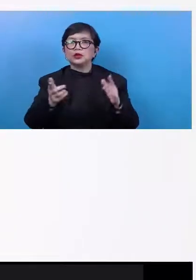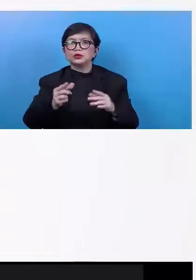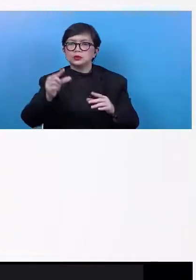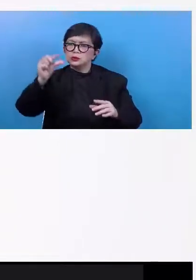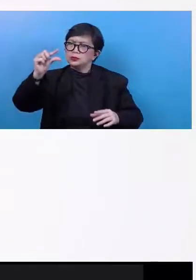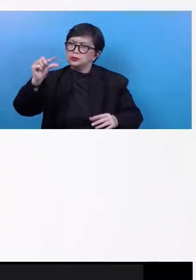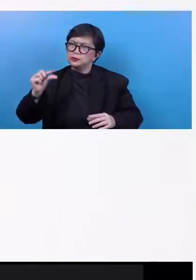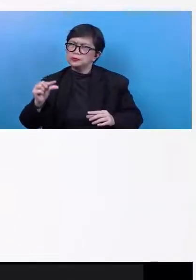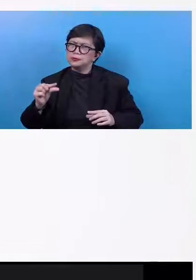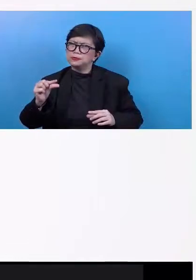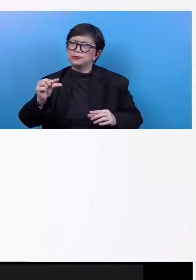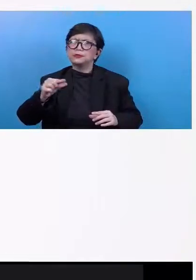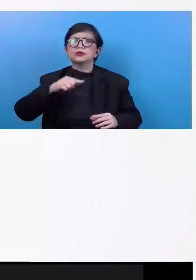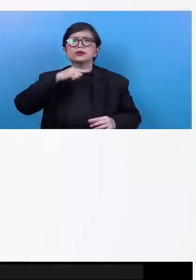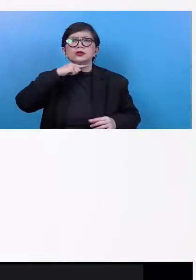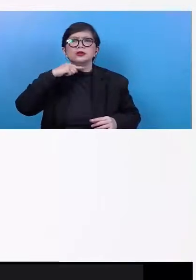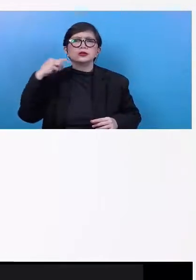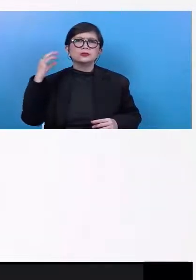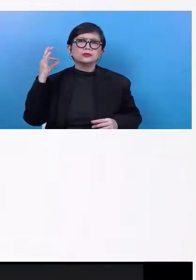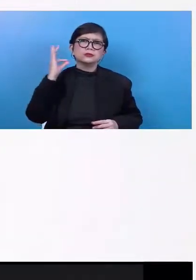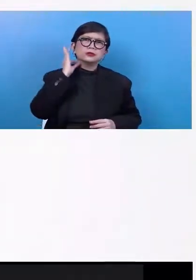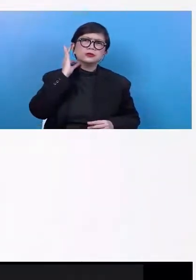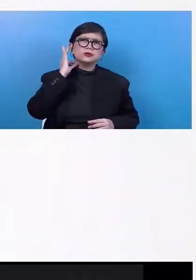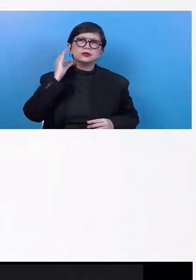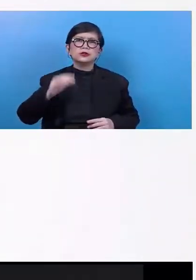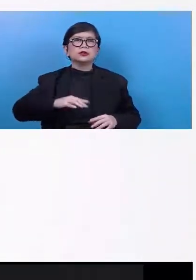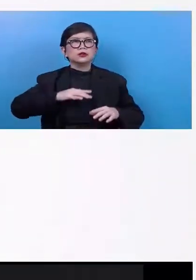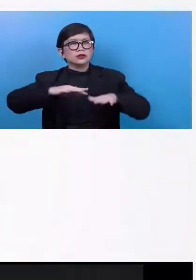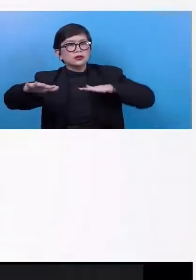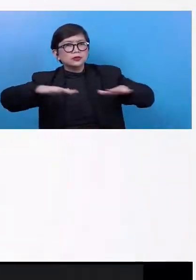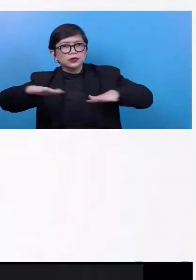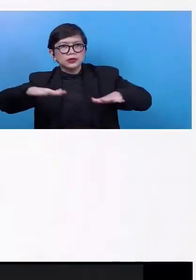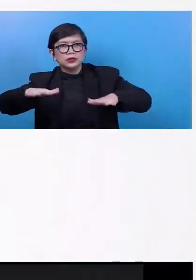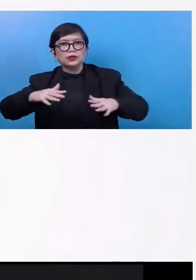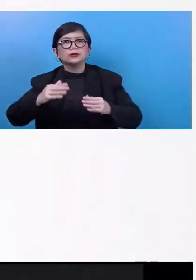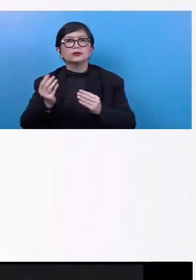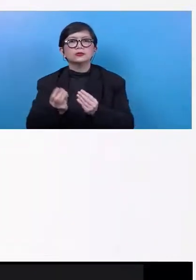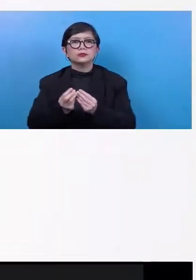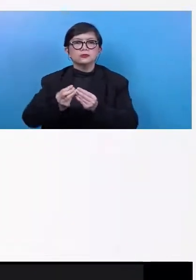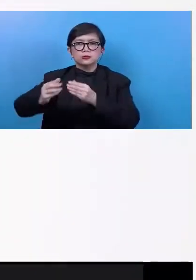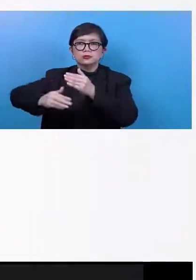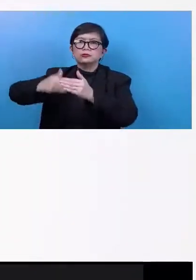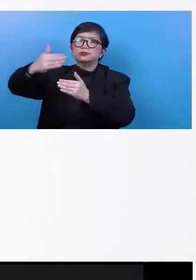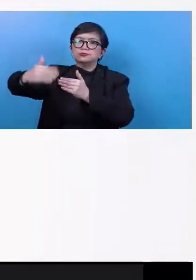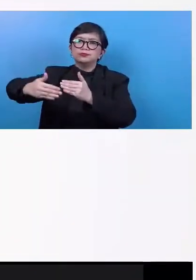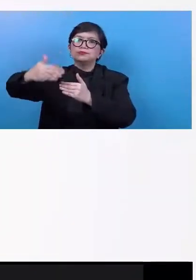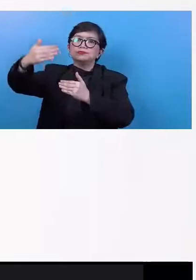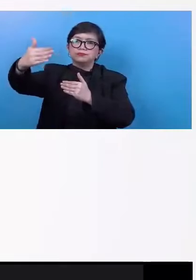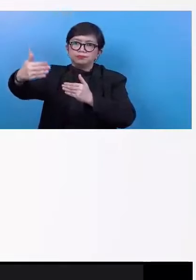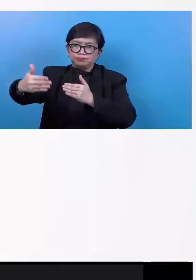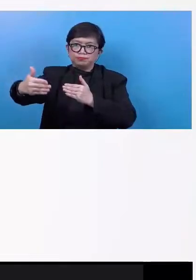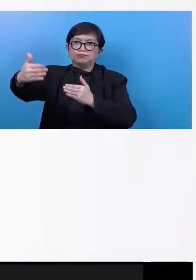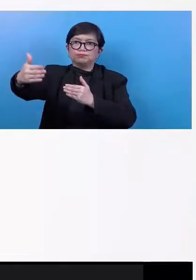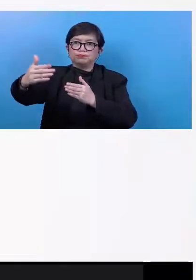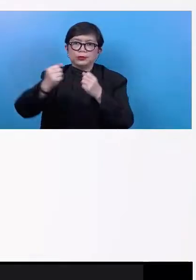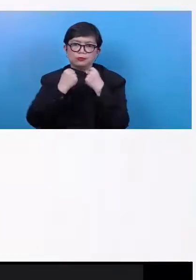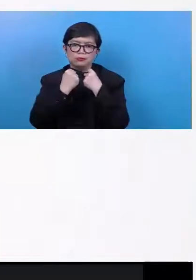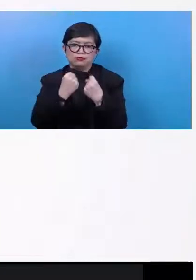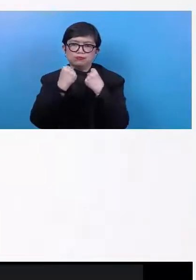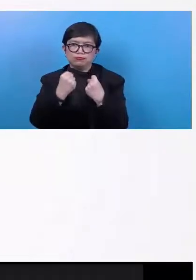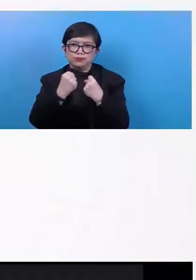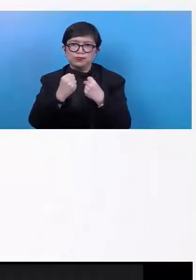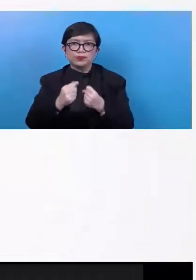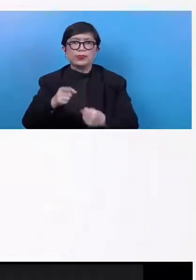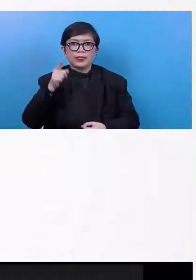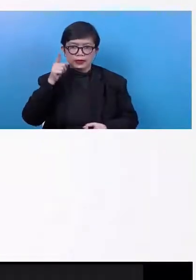better, which is much more sustainable and is actually is resilient. So that is one way of doing things. That way we can save